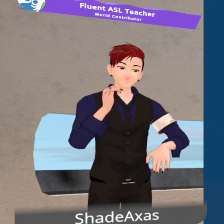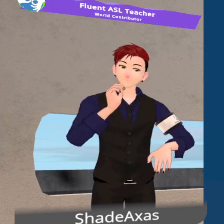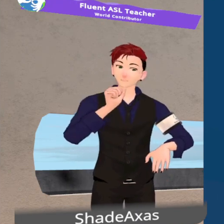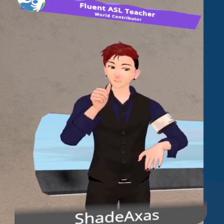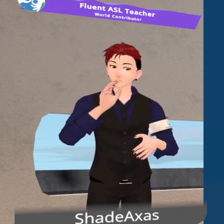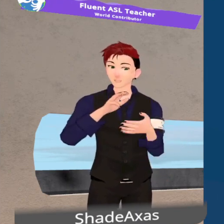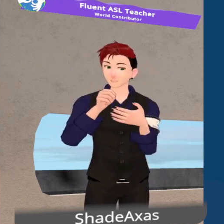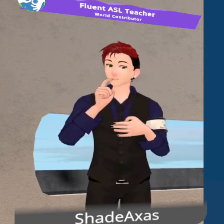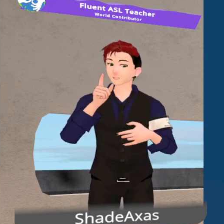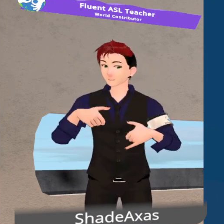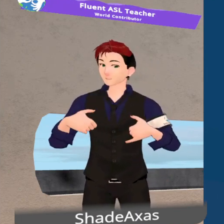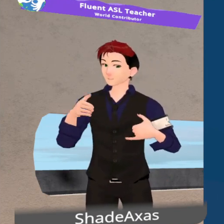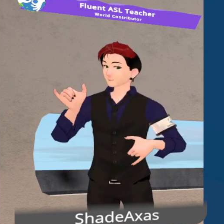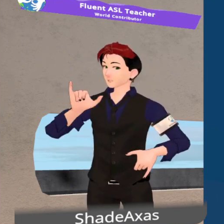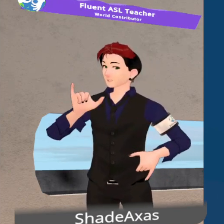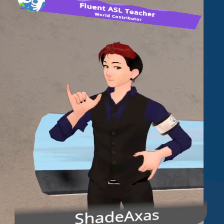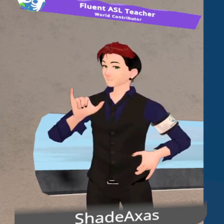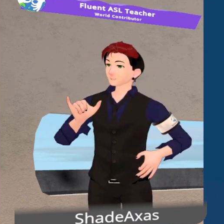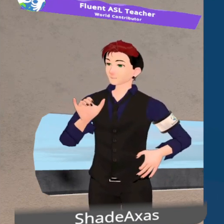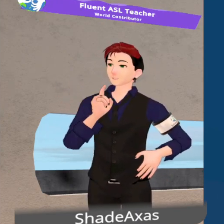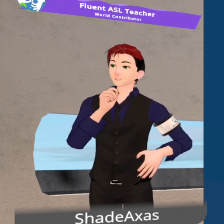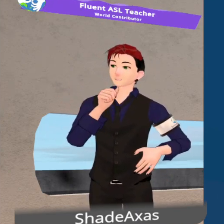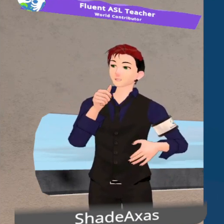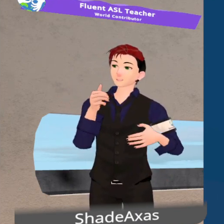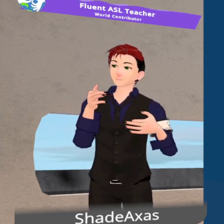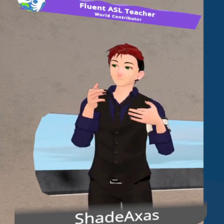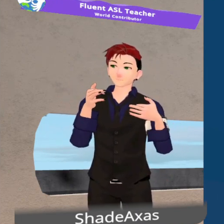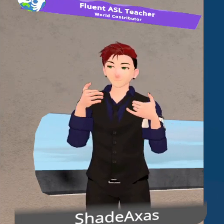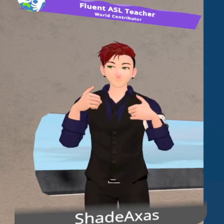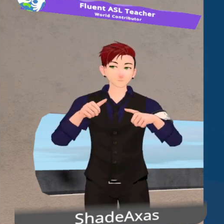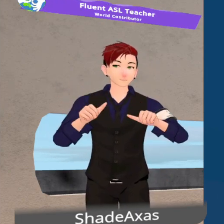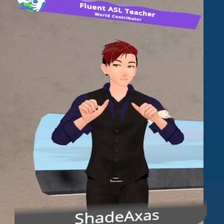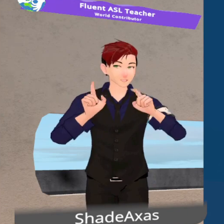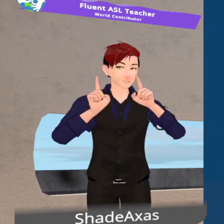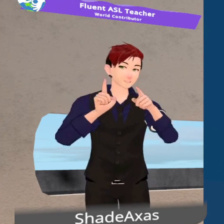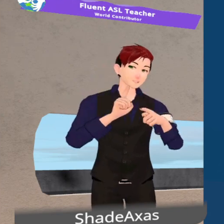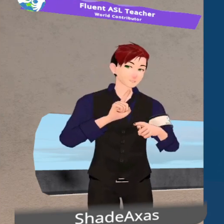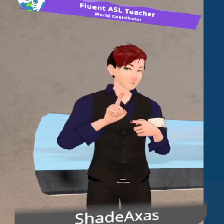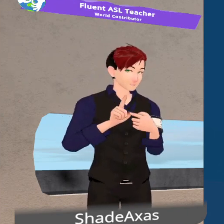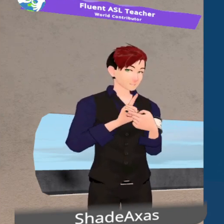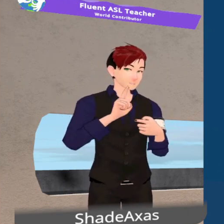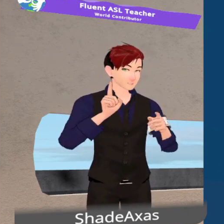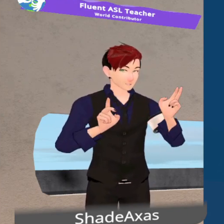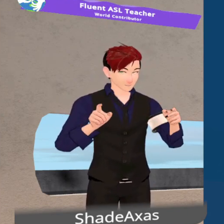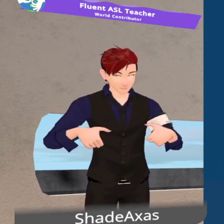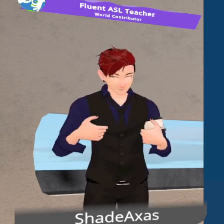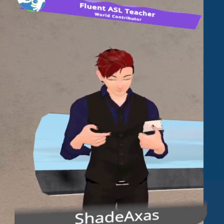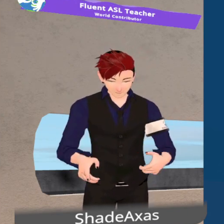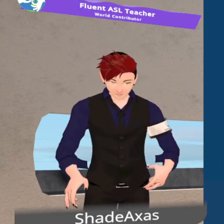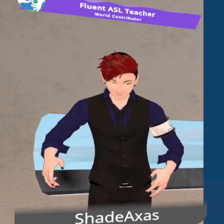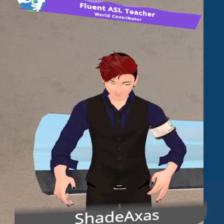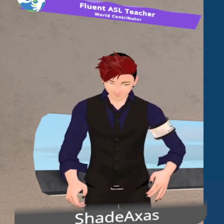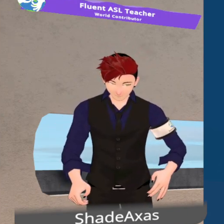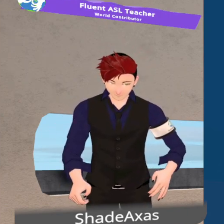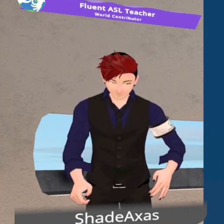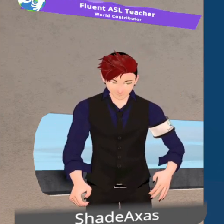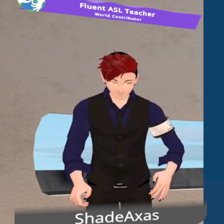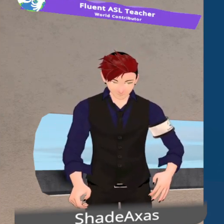nuances if you aren't learning in real life at the same time and not trying to go out and meet deaf people in real